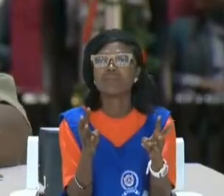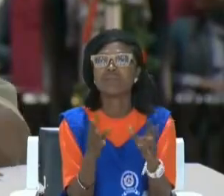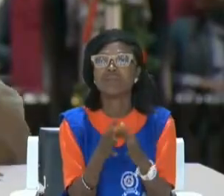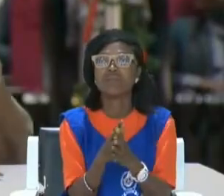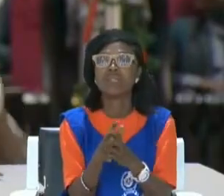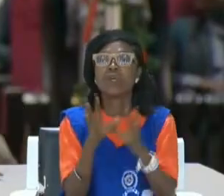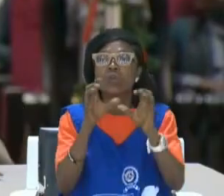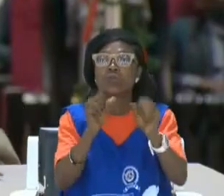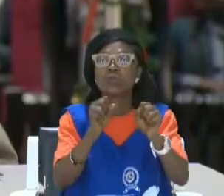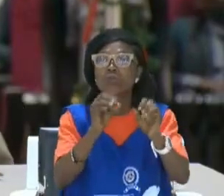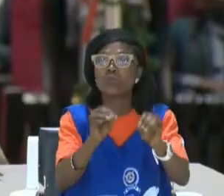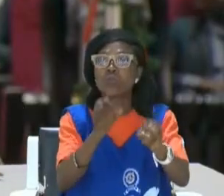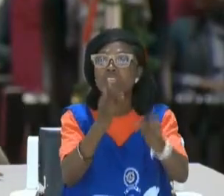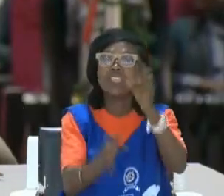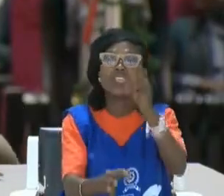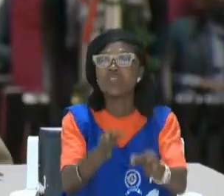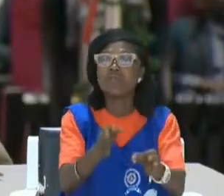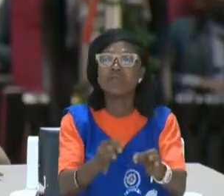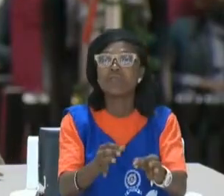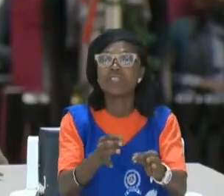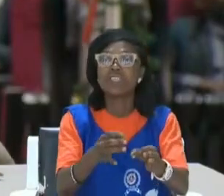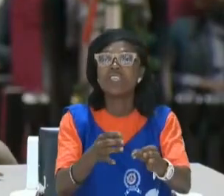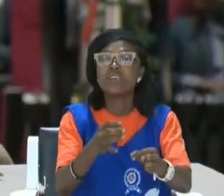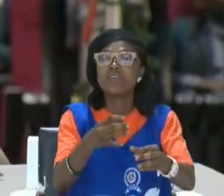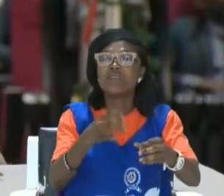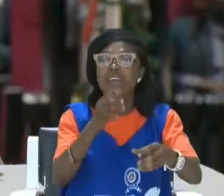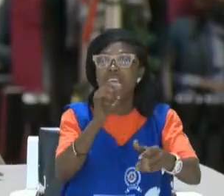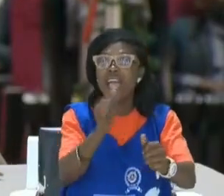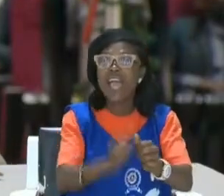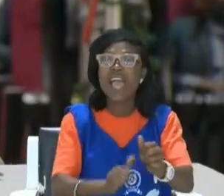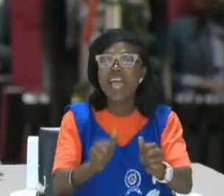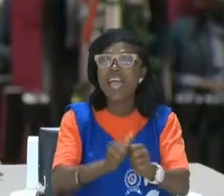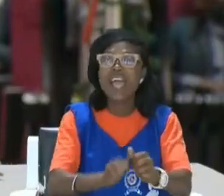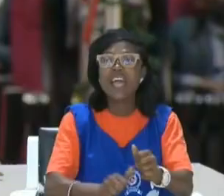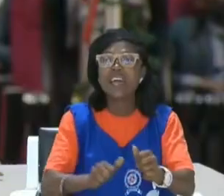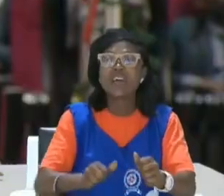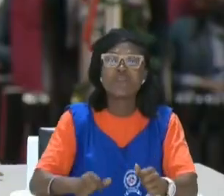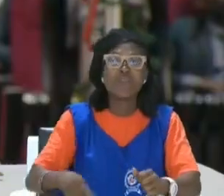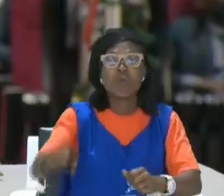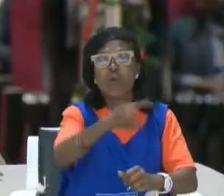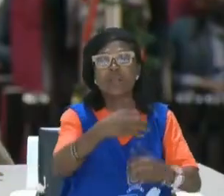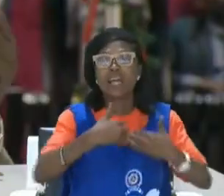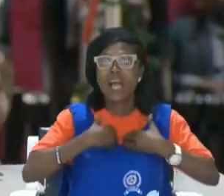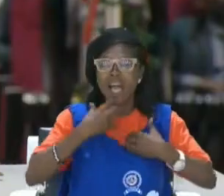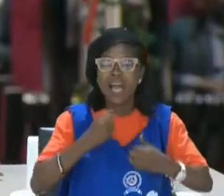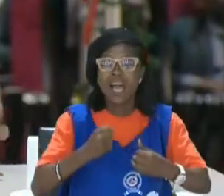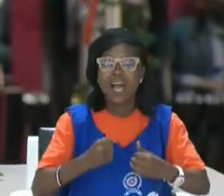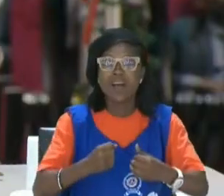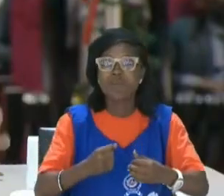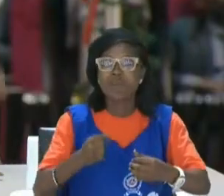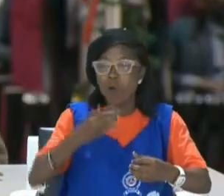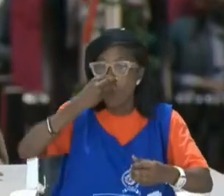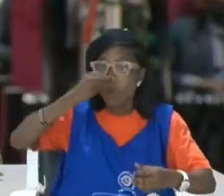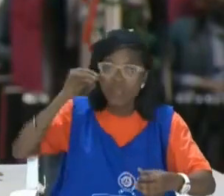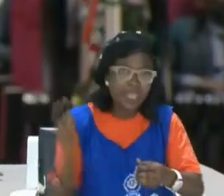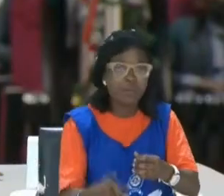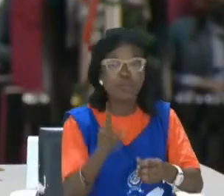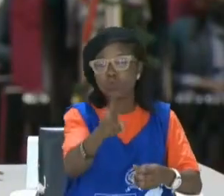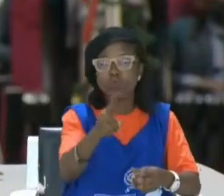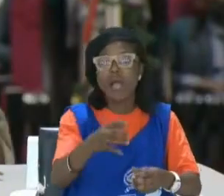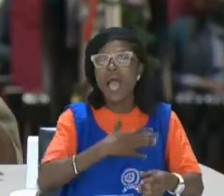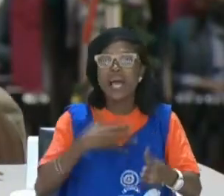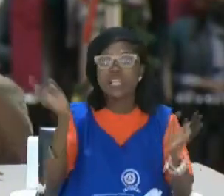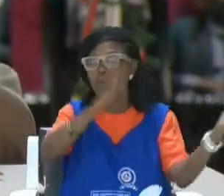So even if everybody has written you off, and the wind blows for